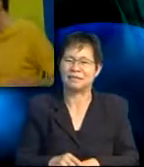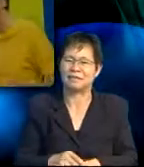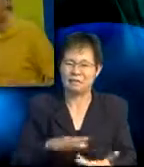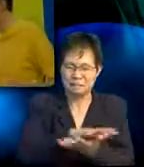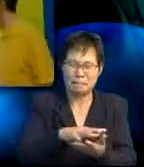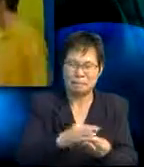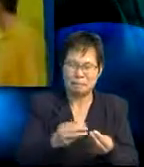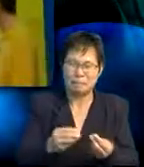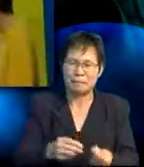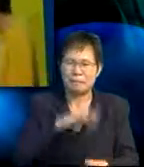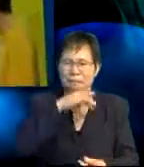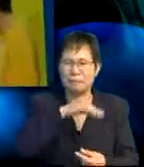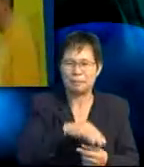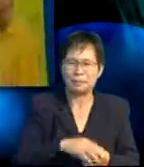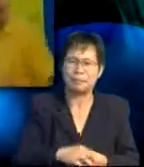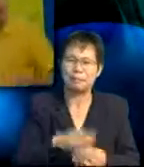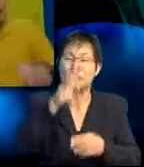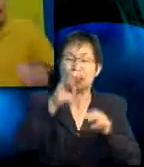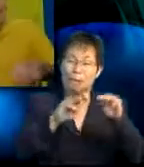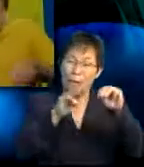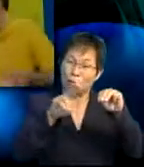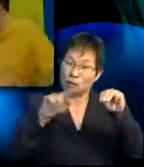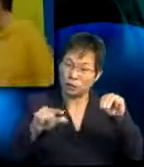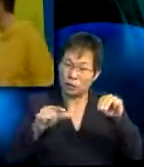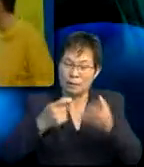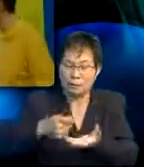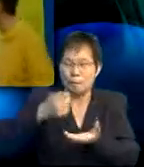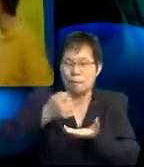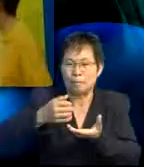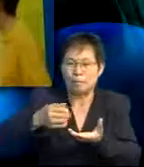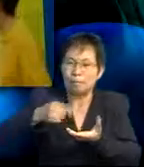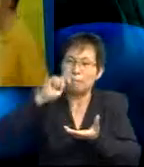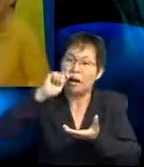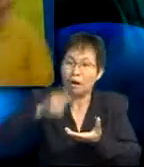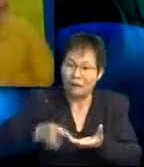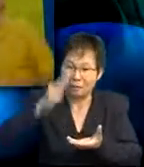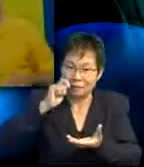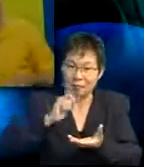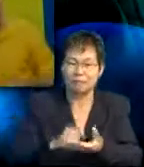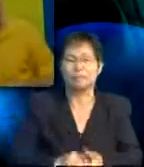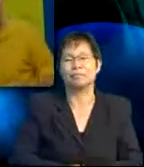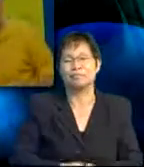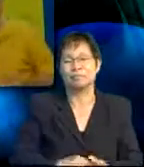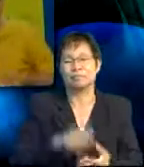word. Mug, or even another ending. Ah, it's